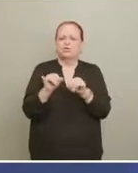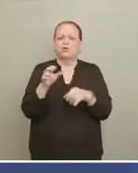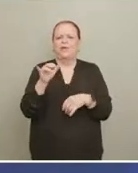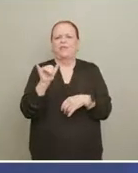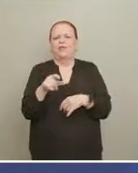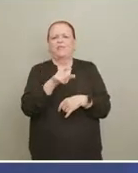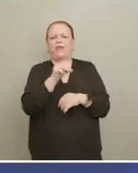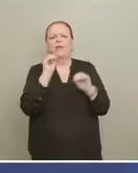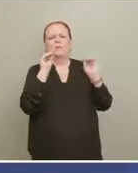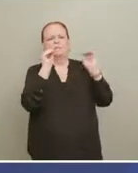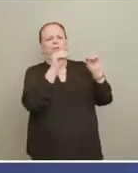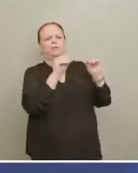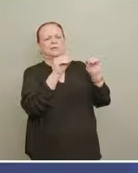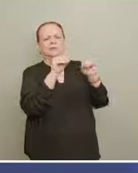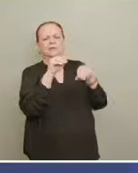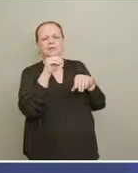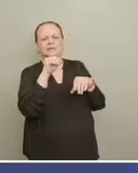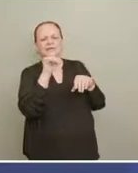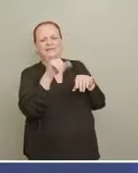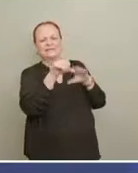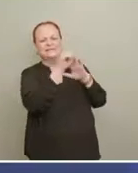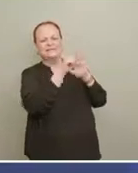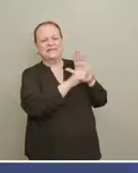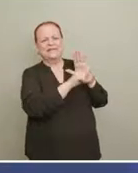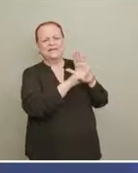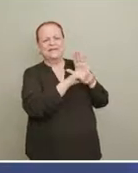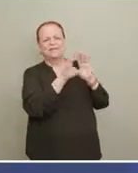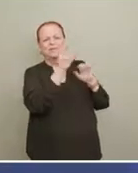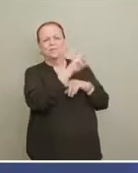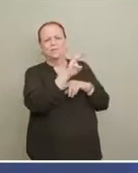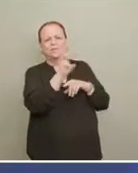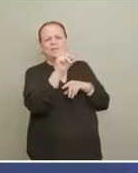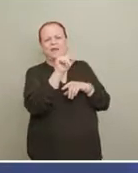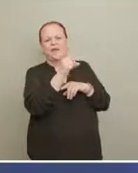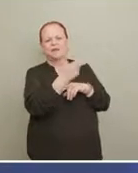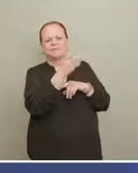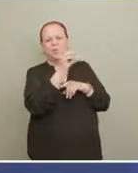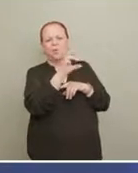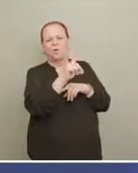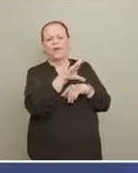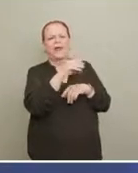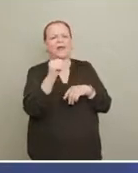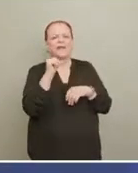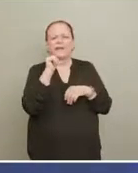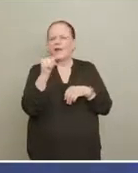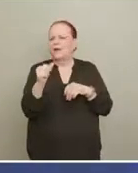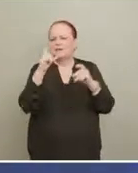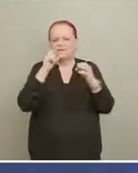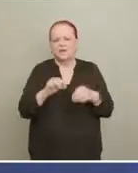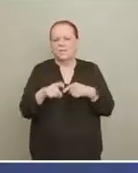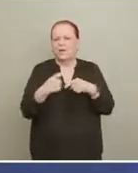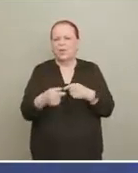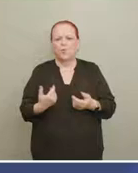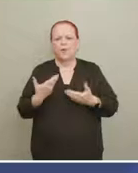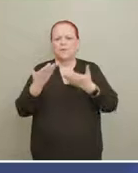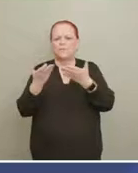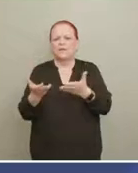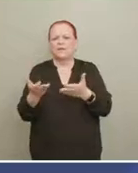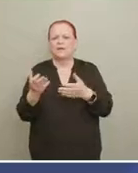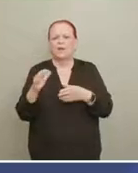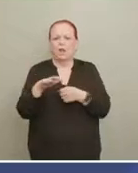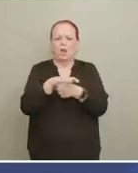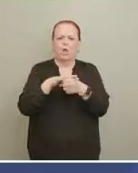state dashboard. And then the state also has not settled on whether or not recommending the local jurisdiction